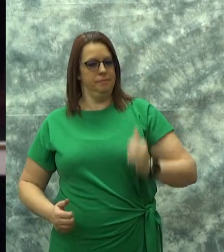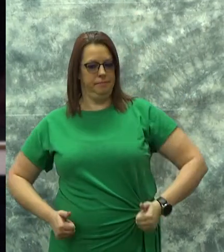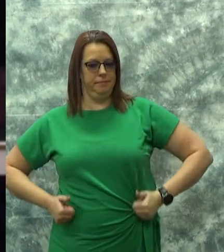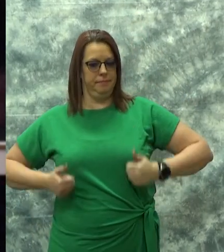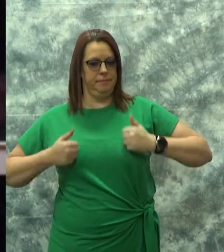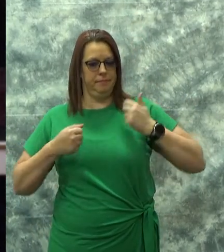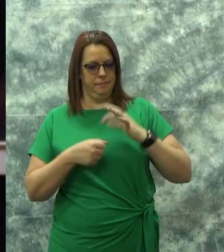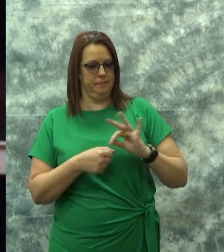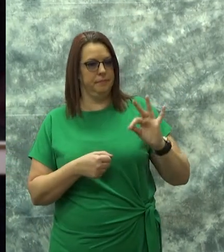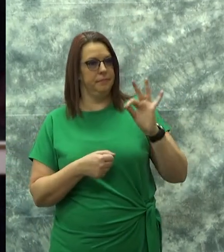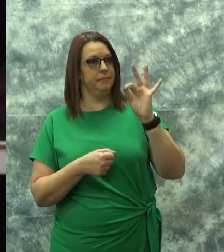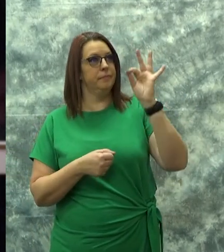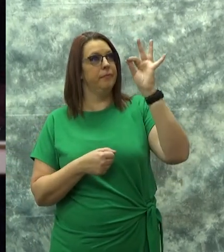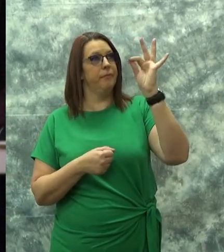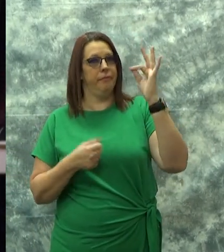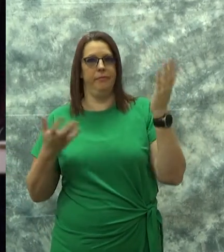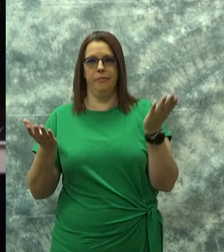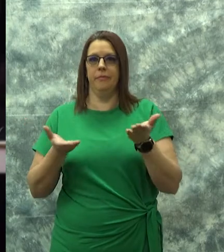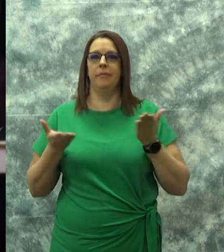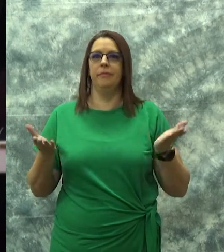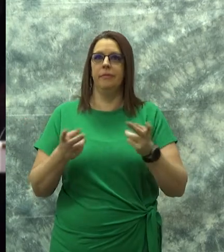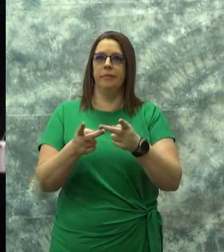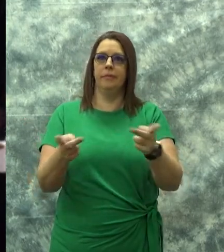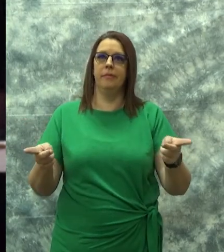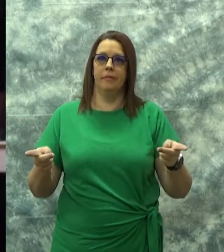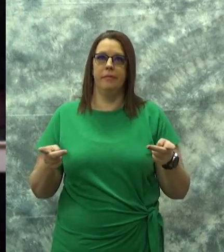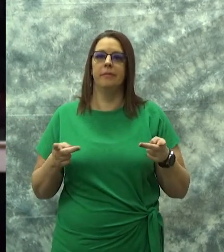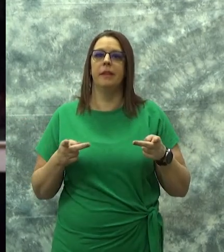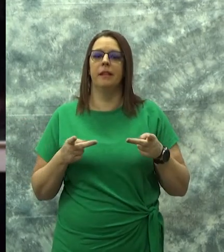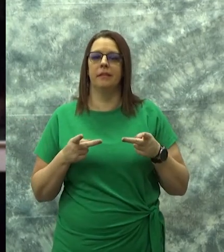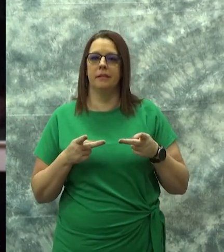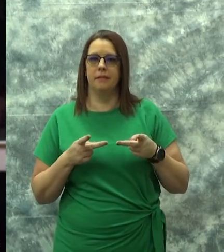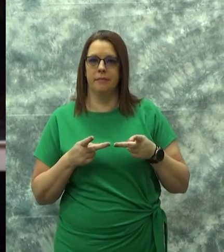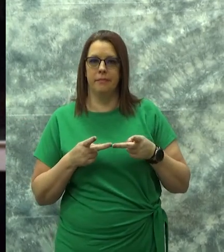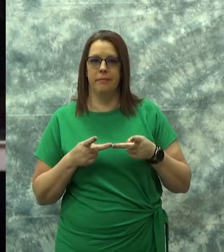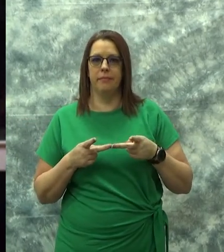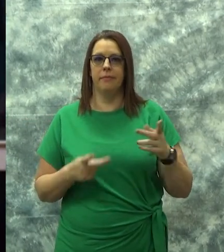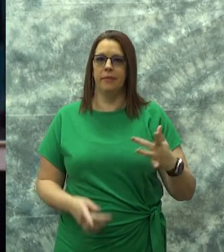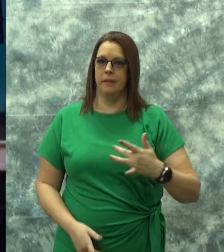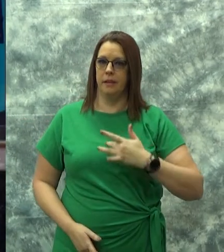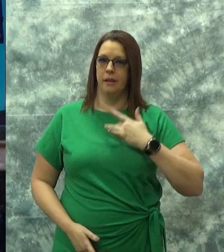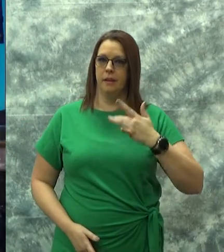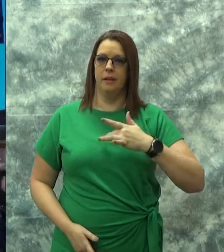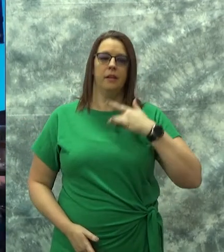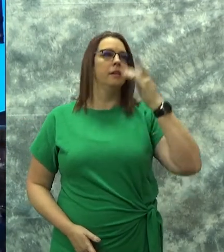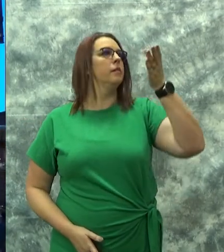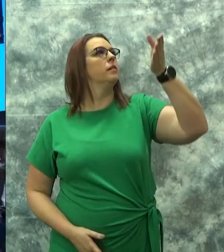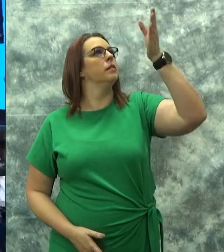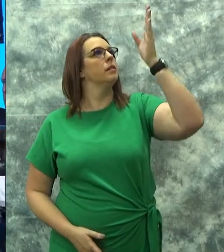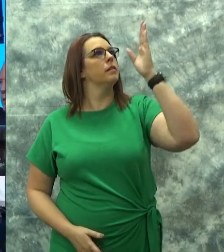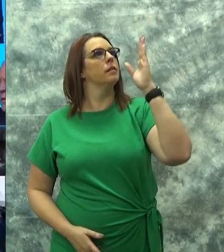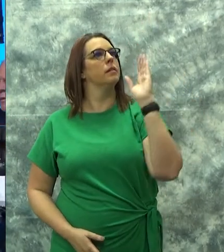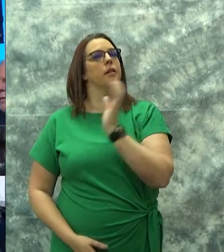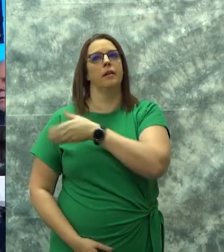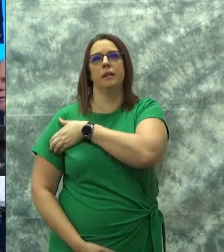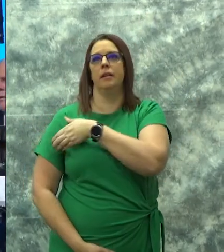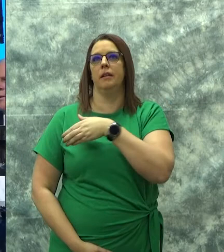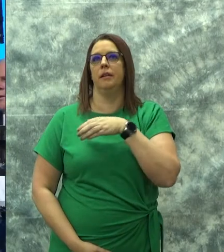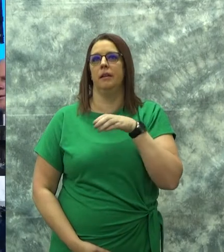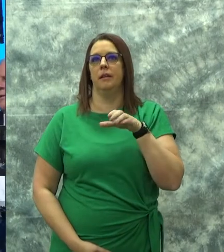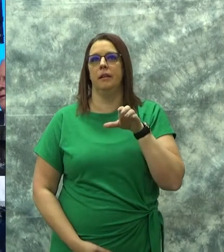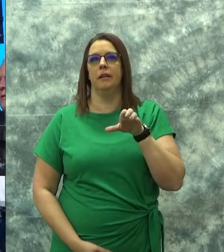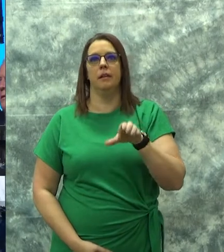Surely the presence of God is in this place. I